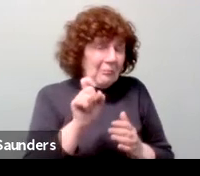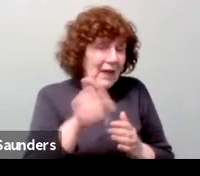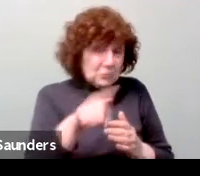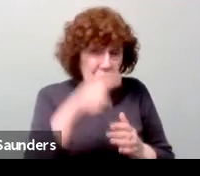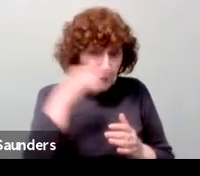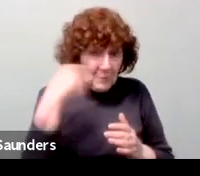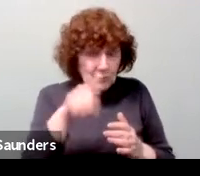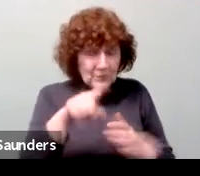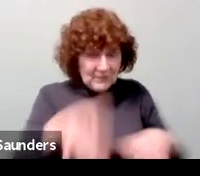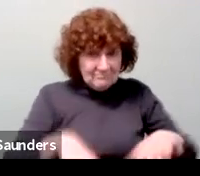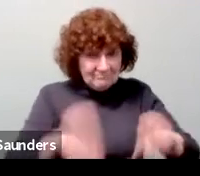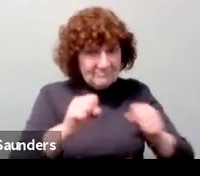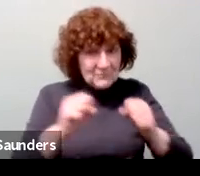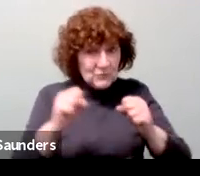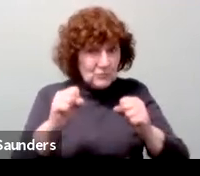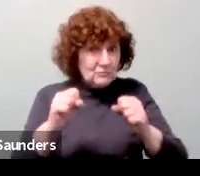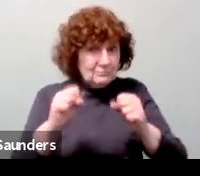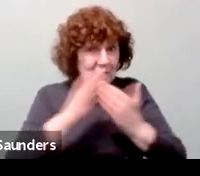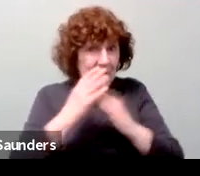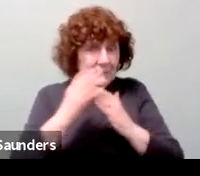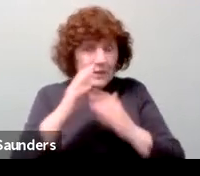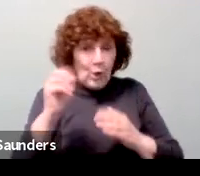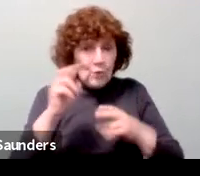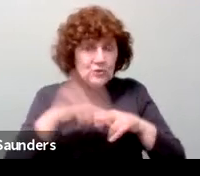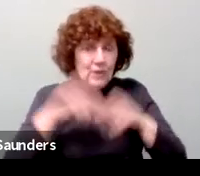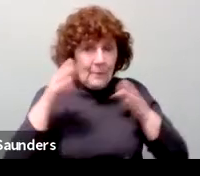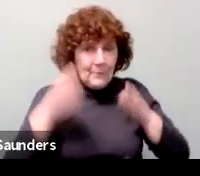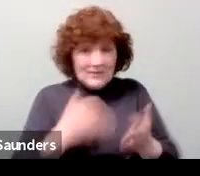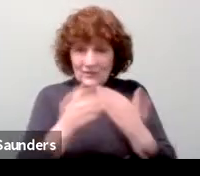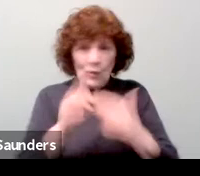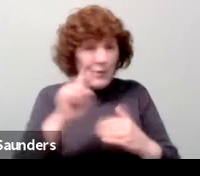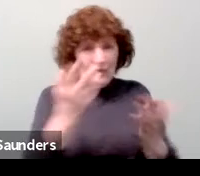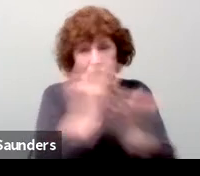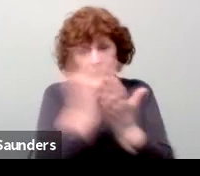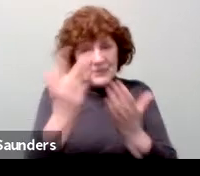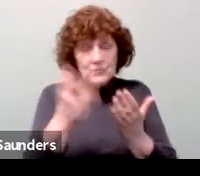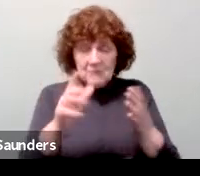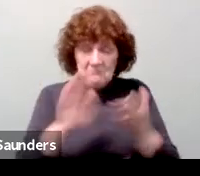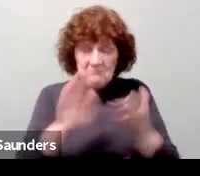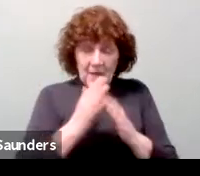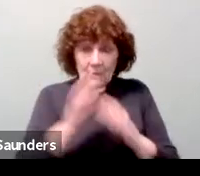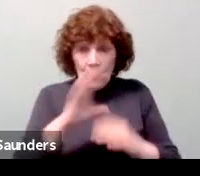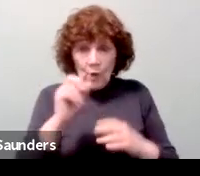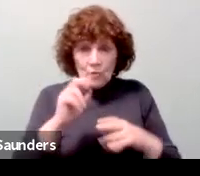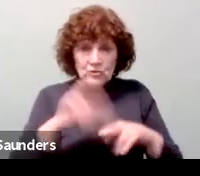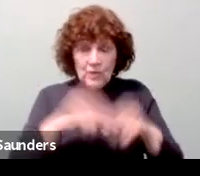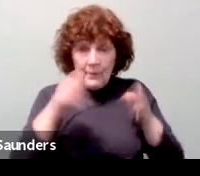here for 3 weeks, and become the co-chair of the Reform Jewish community here? And it was a strange request,